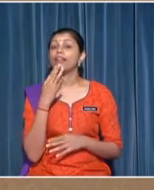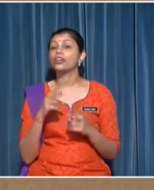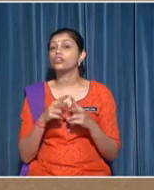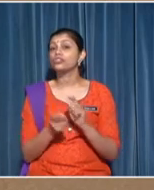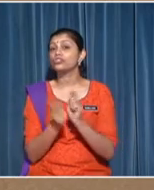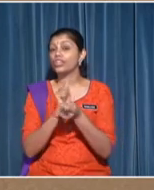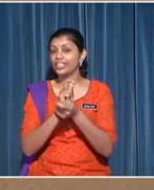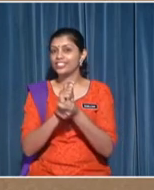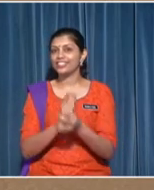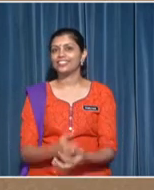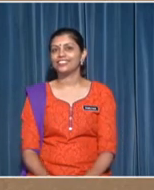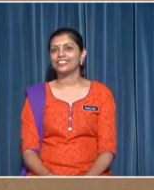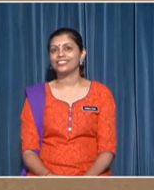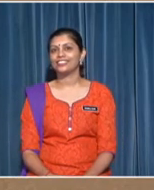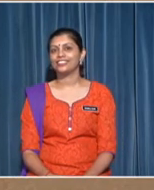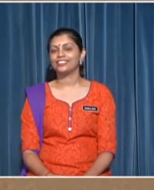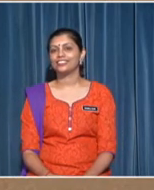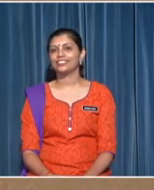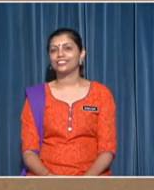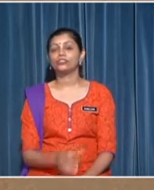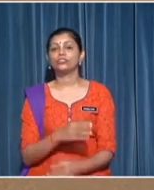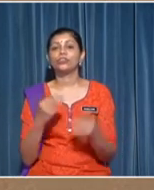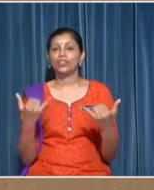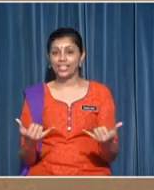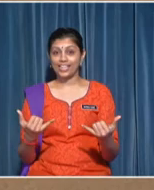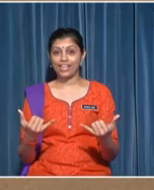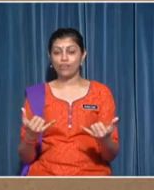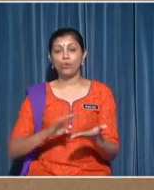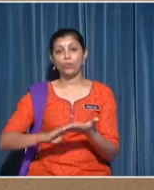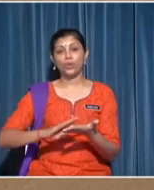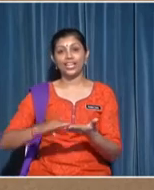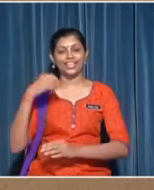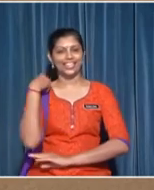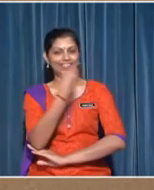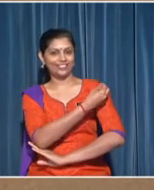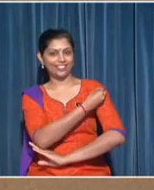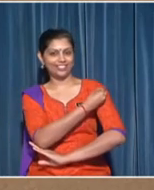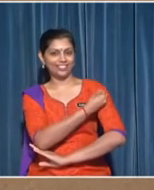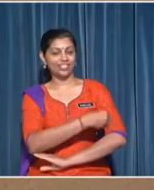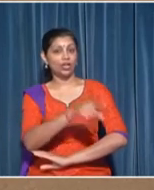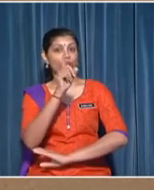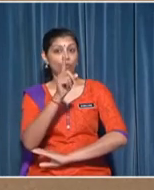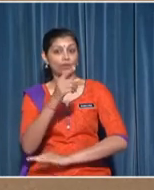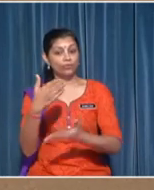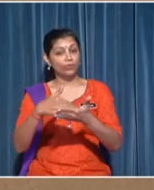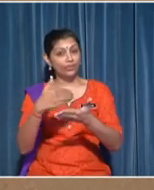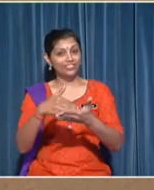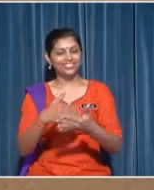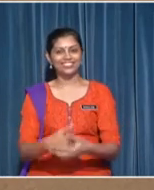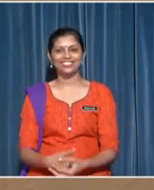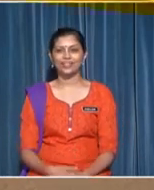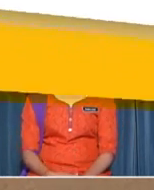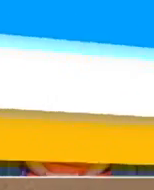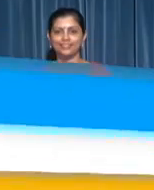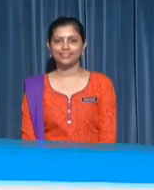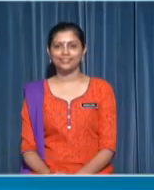now let's clean ourselves and get back to our lesson. We have one more part to settle.